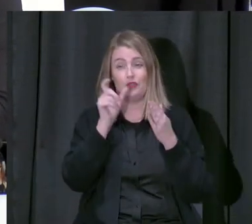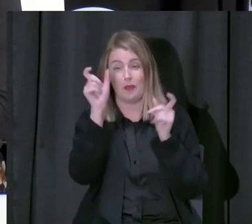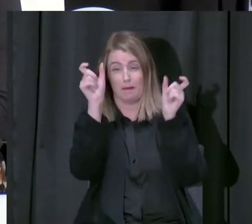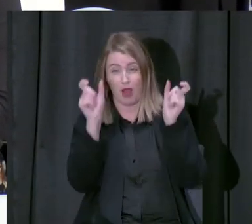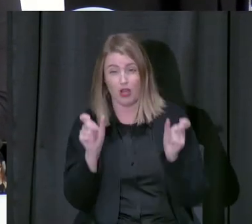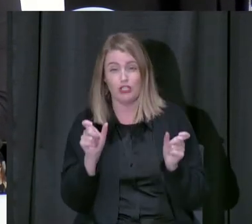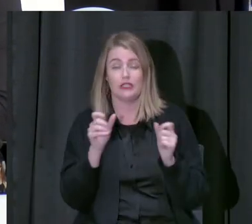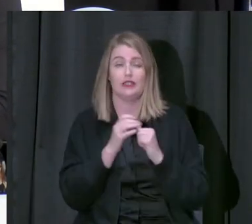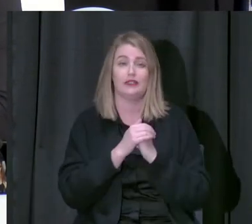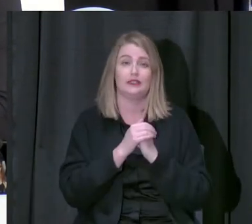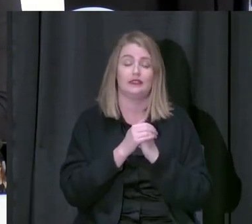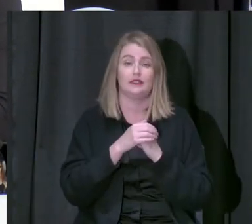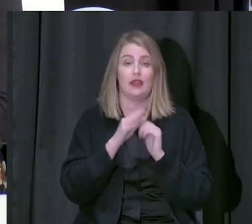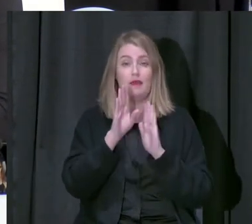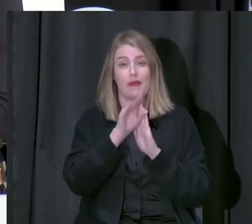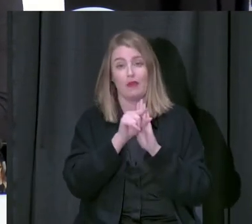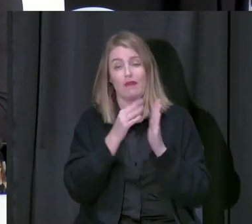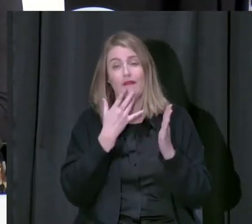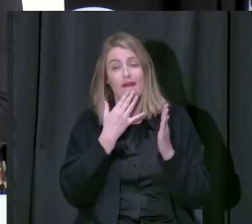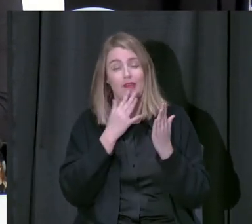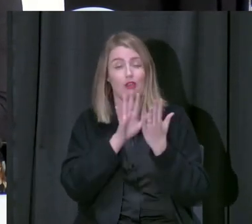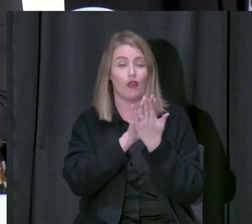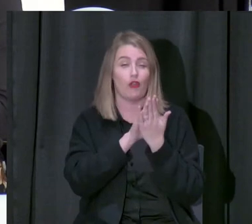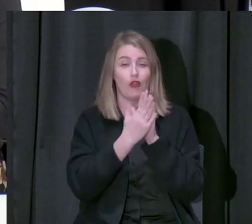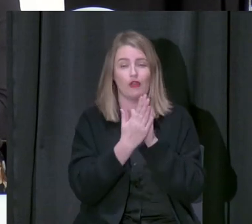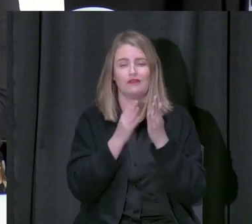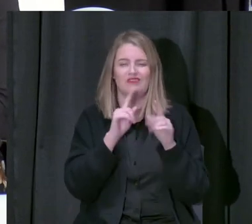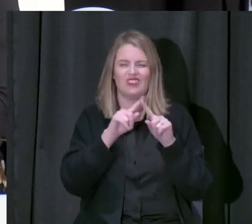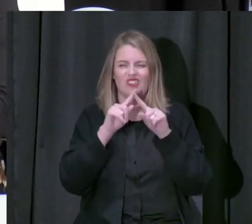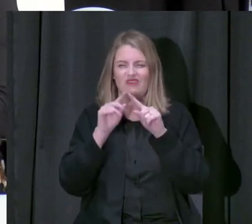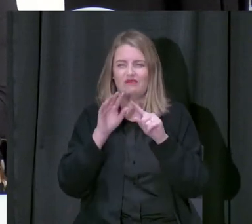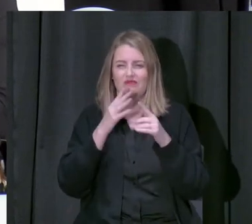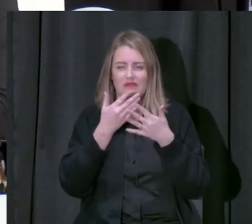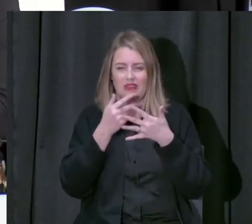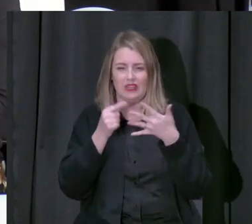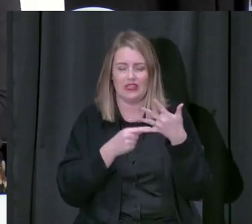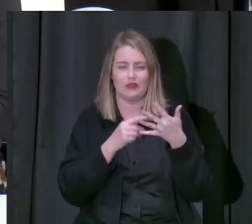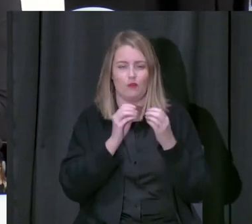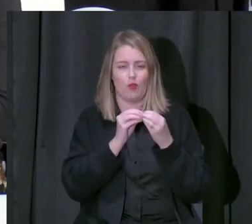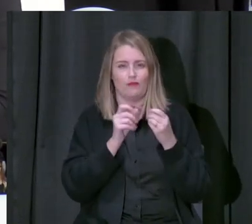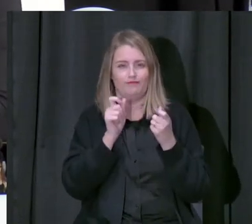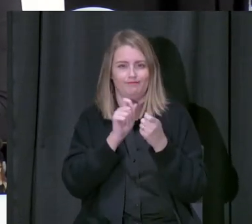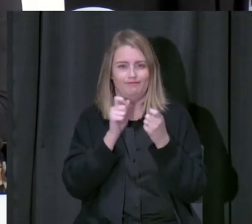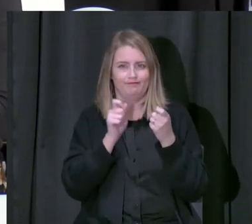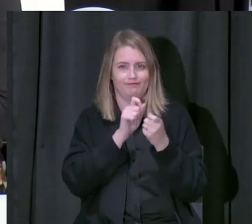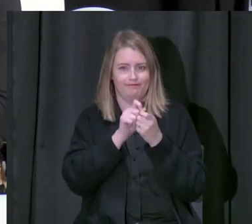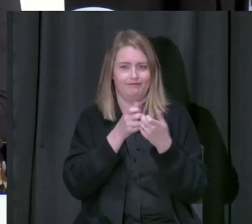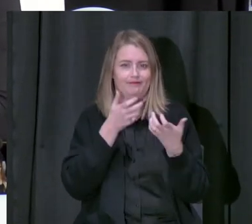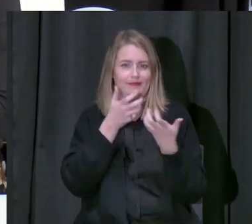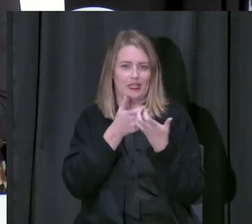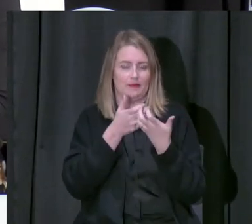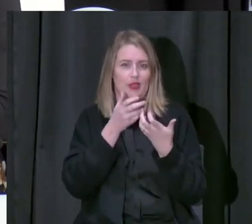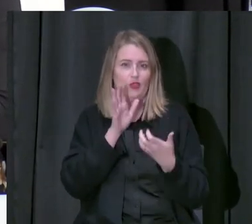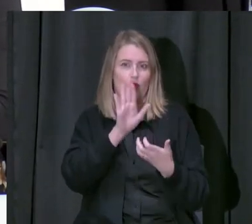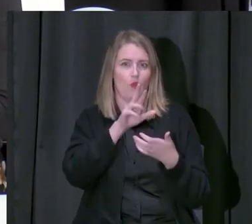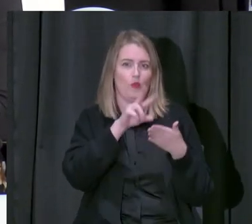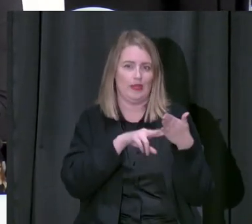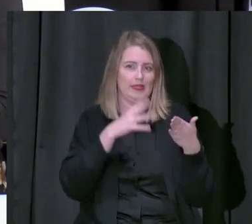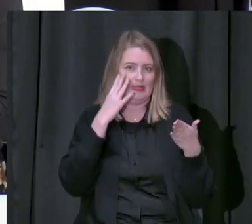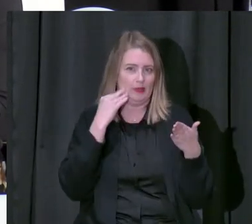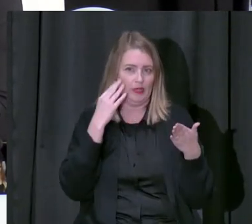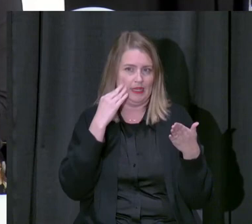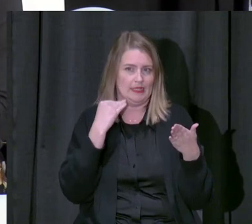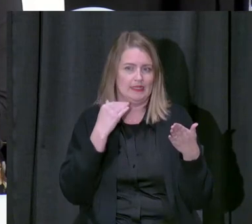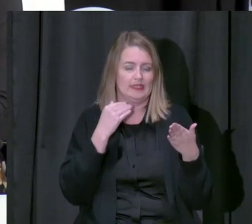margins, background colors, and things like that, which really provide a really personalized reading experience. And that we're